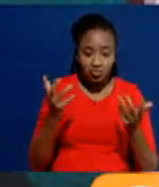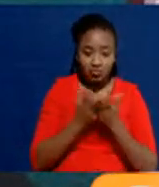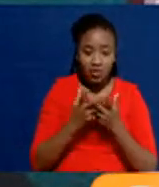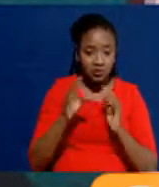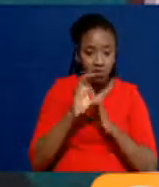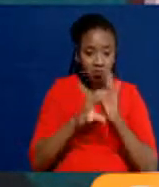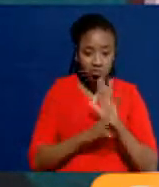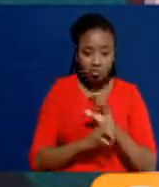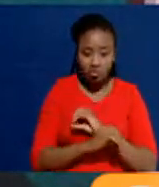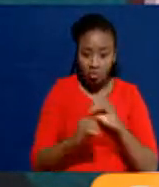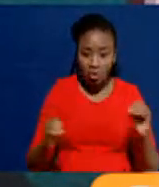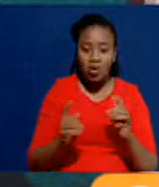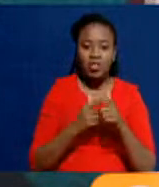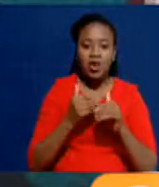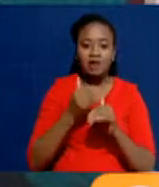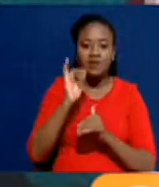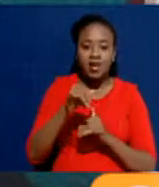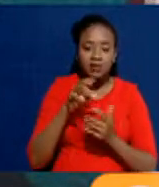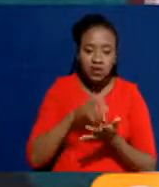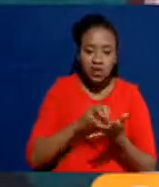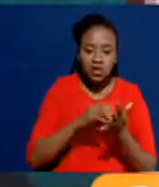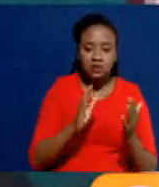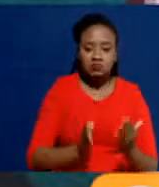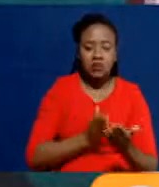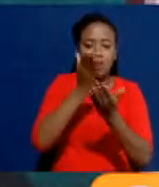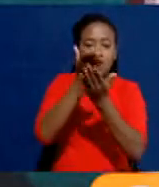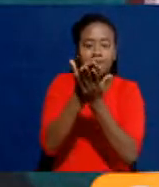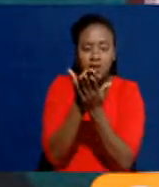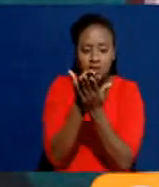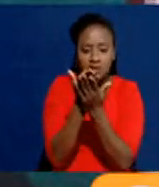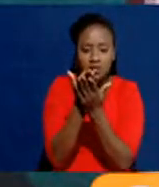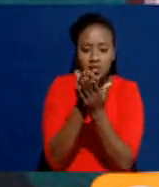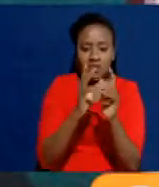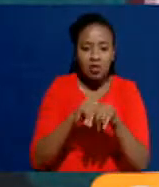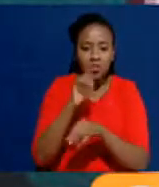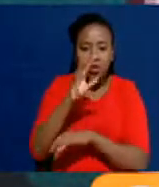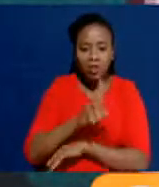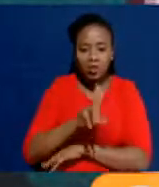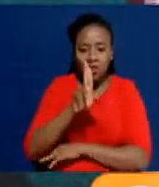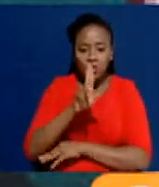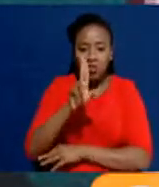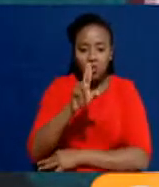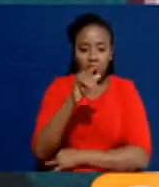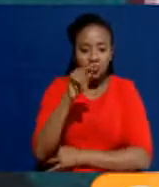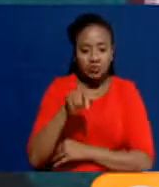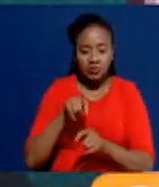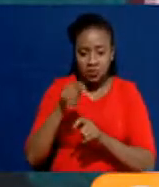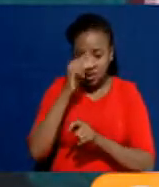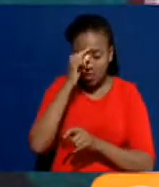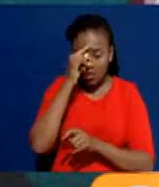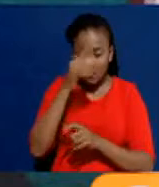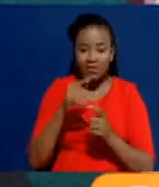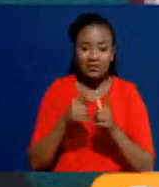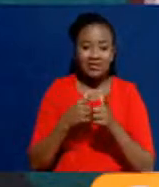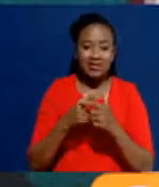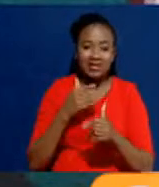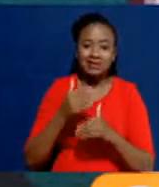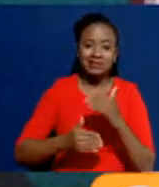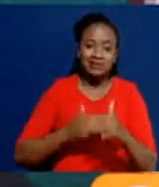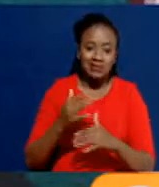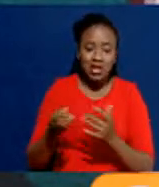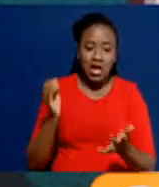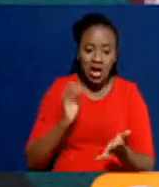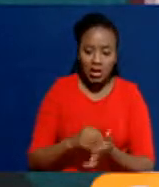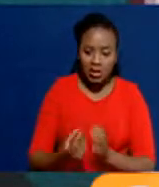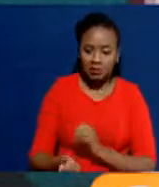it's not constitutional. And then the matter went to appeal, and that was during the Uhuru Kenyatta administration. And then comes this matter